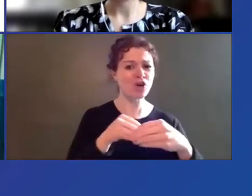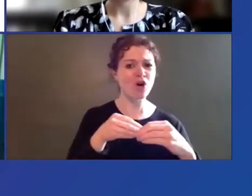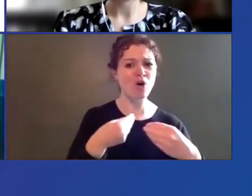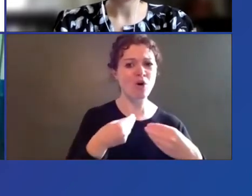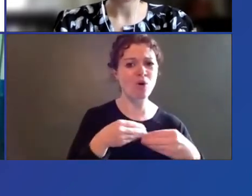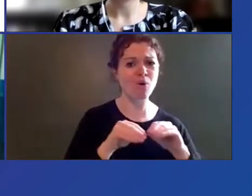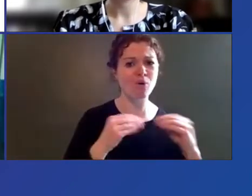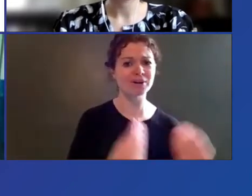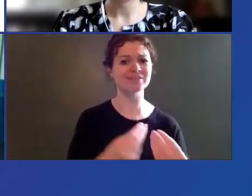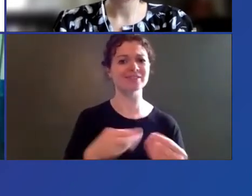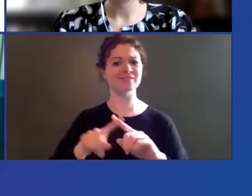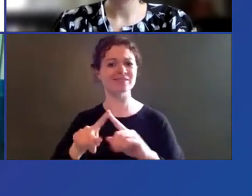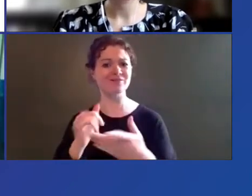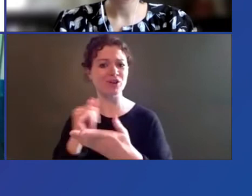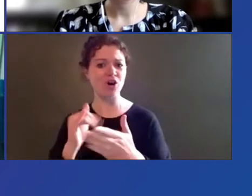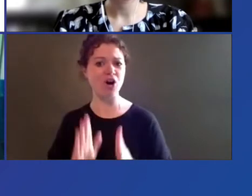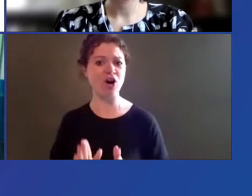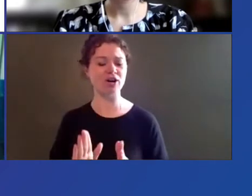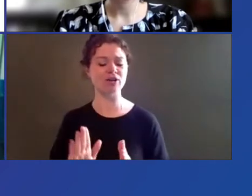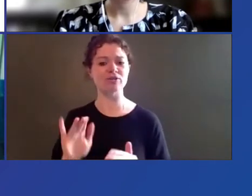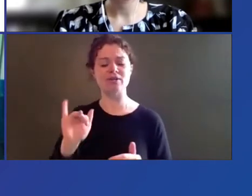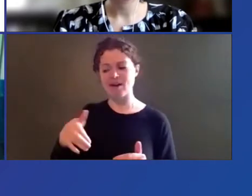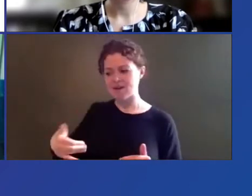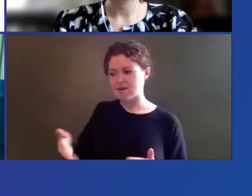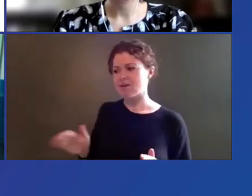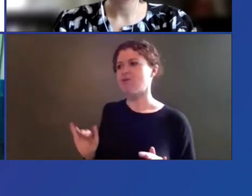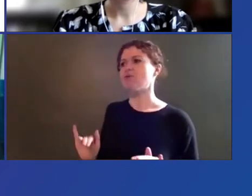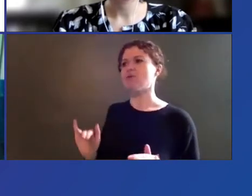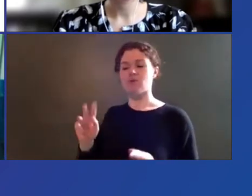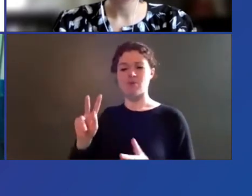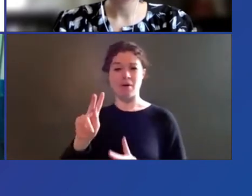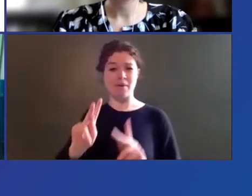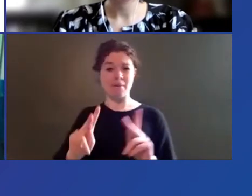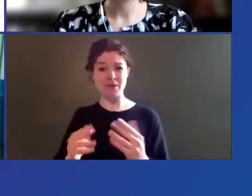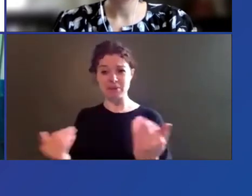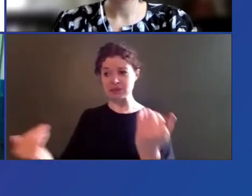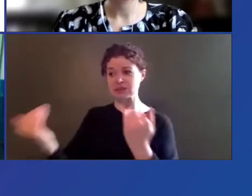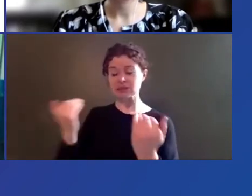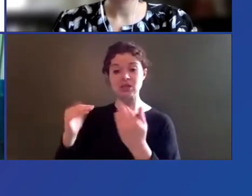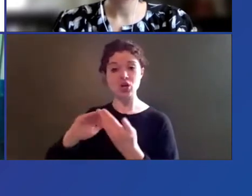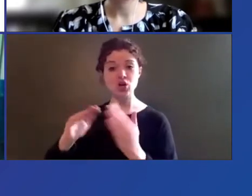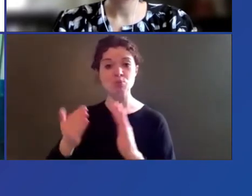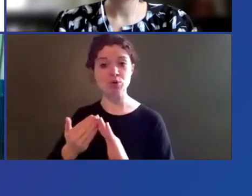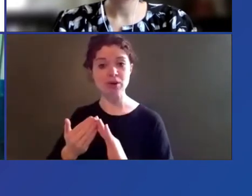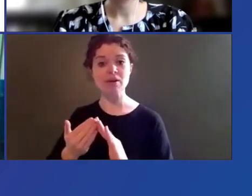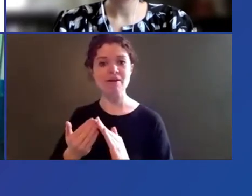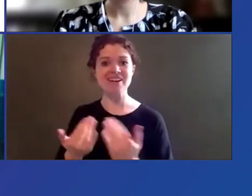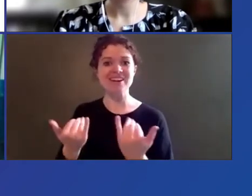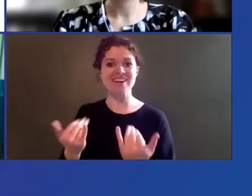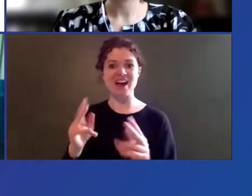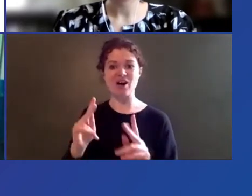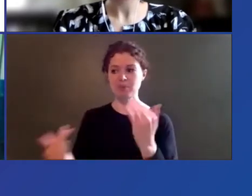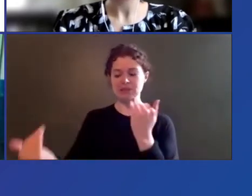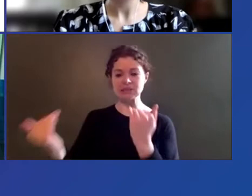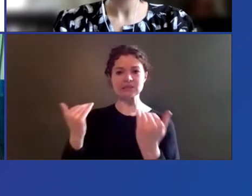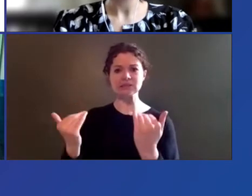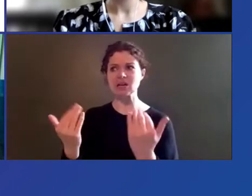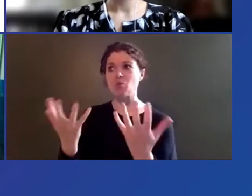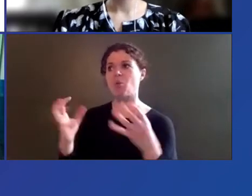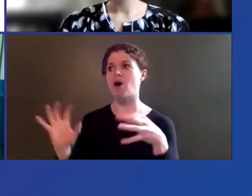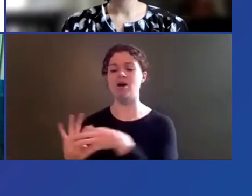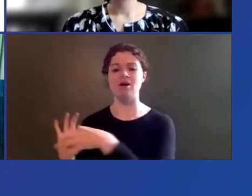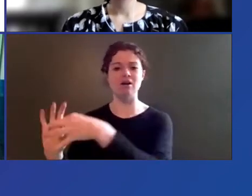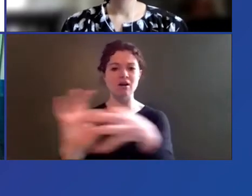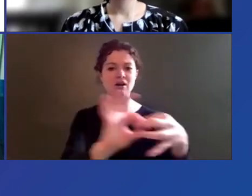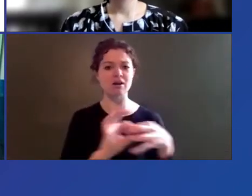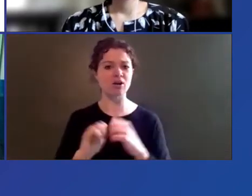So instinctually, in the way that people have come to us for community, they immediately came to us saying, can we connect with others?